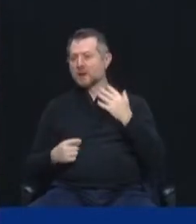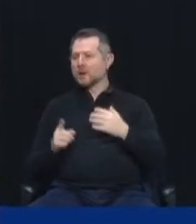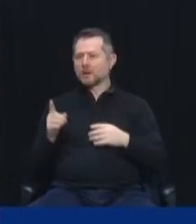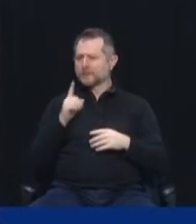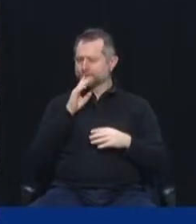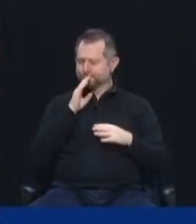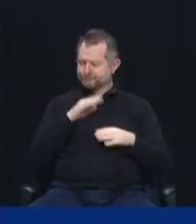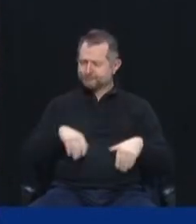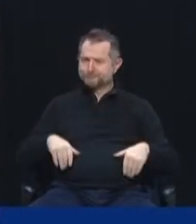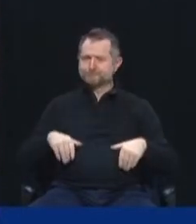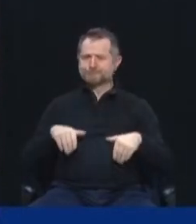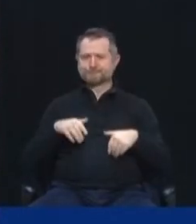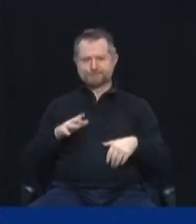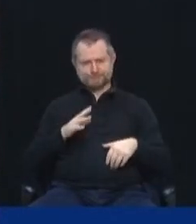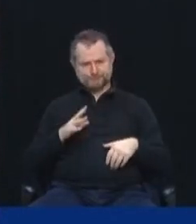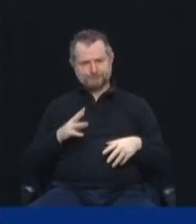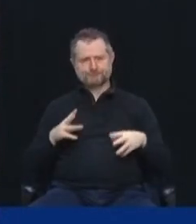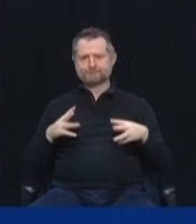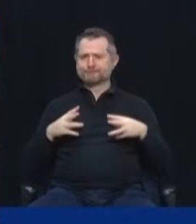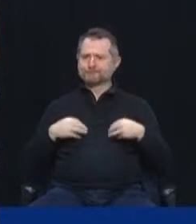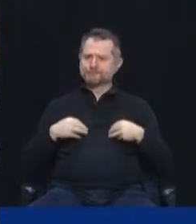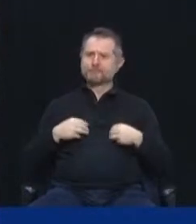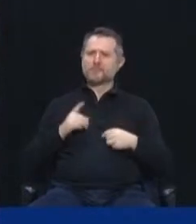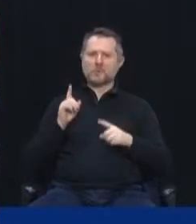just did the right thing.